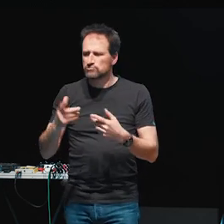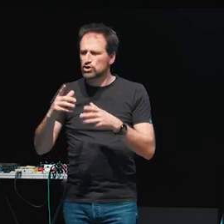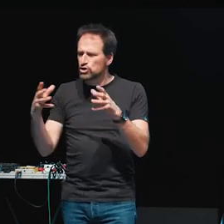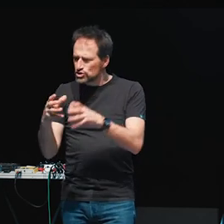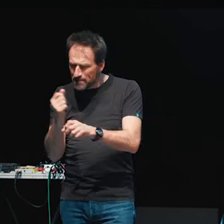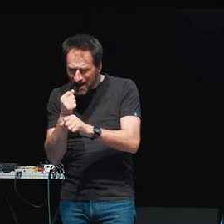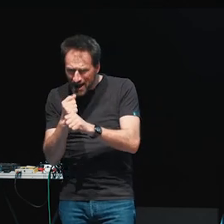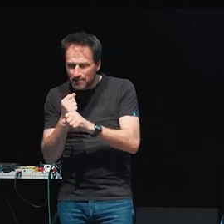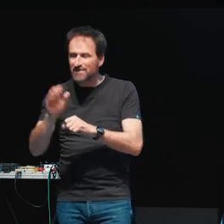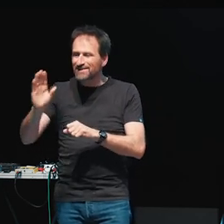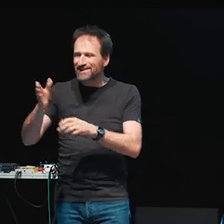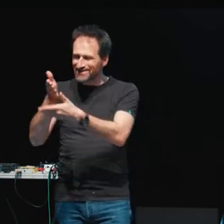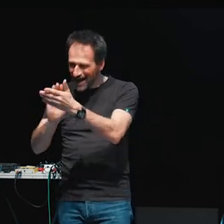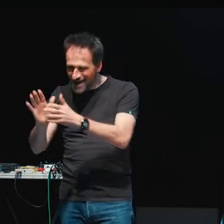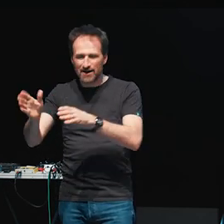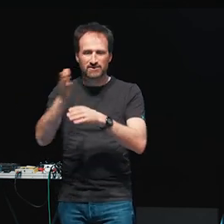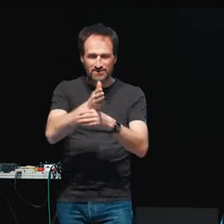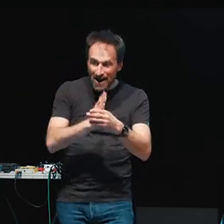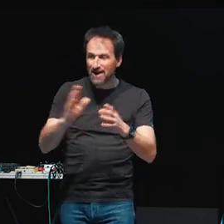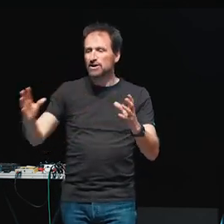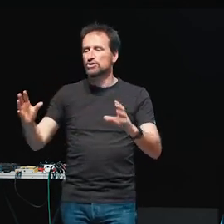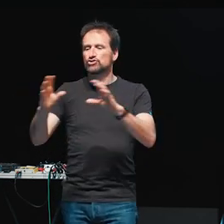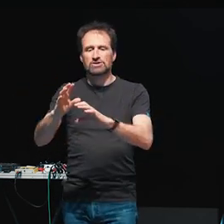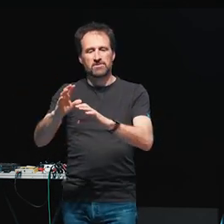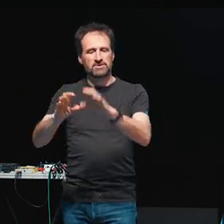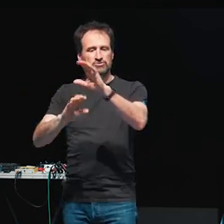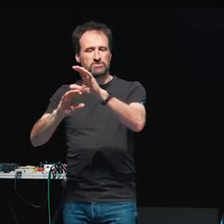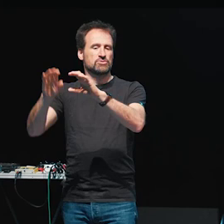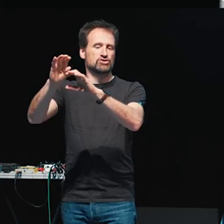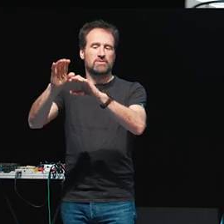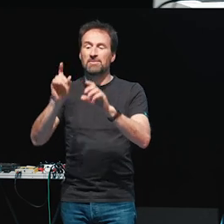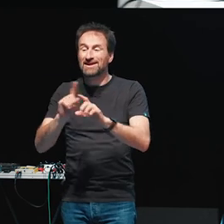work together. So it's good for team efficiency.